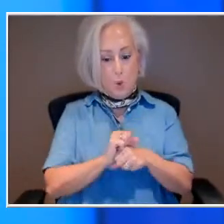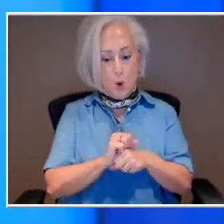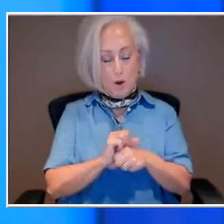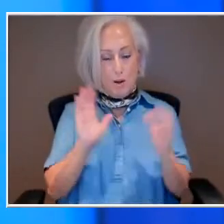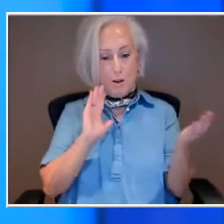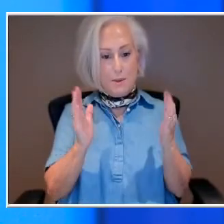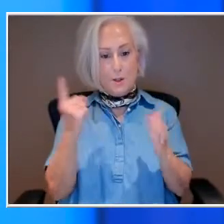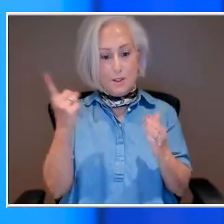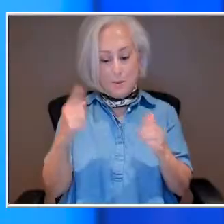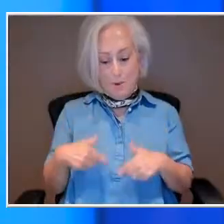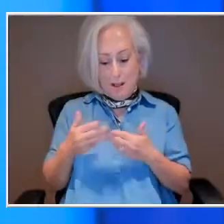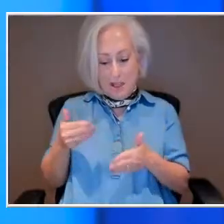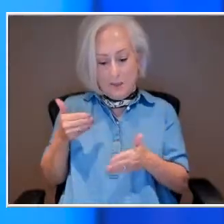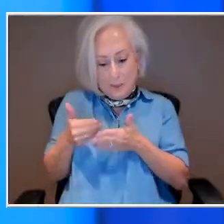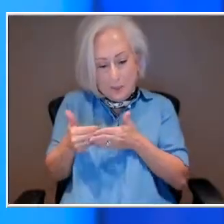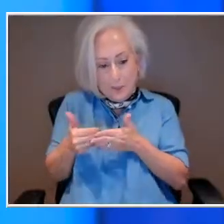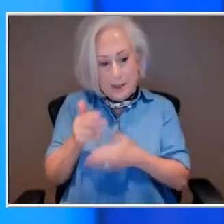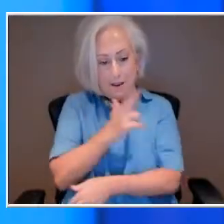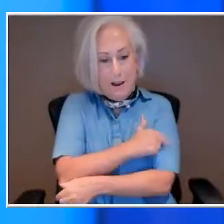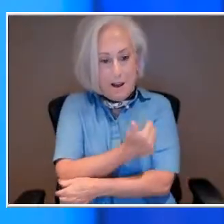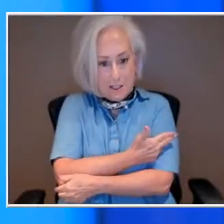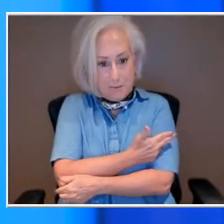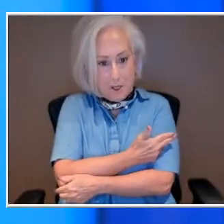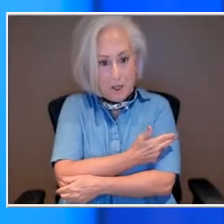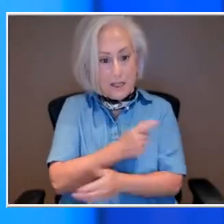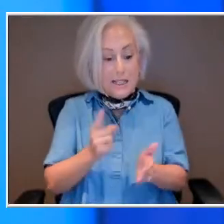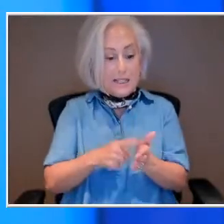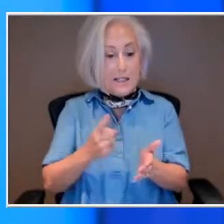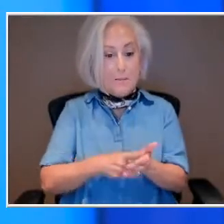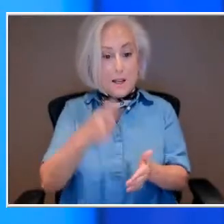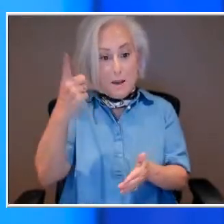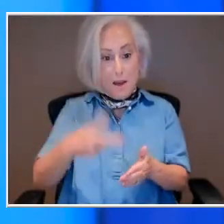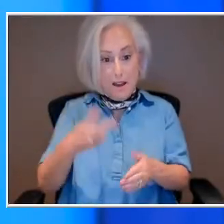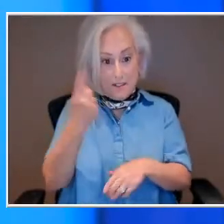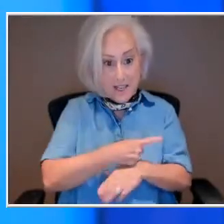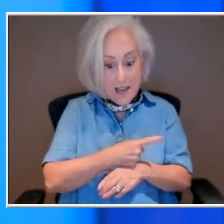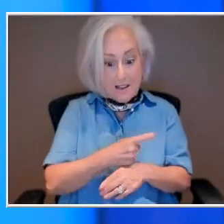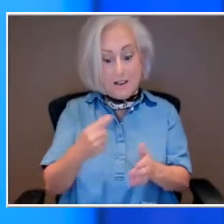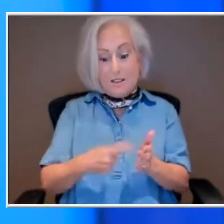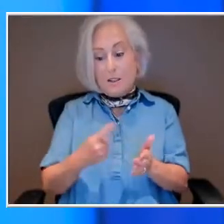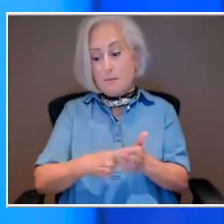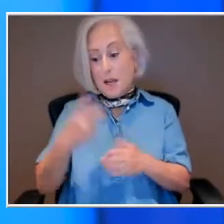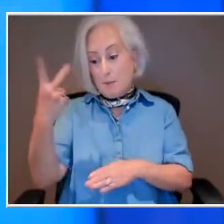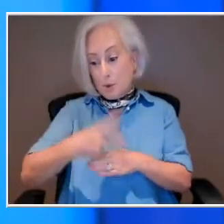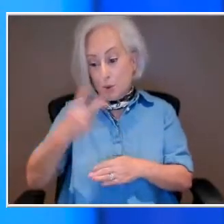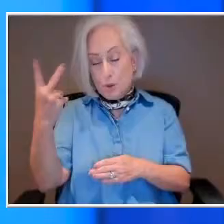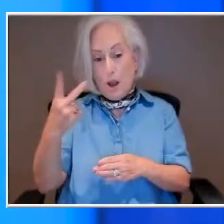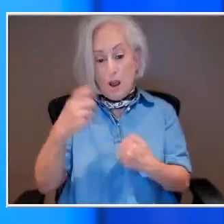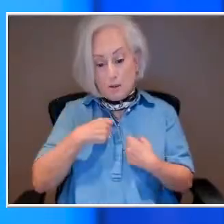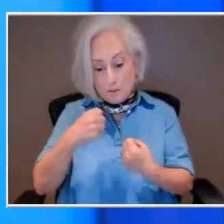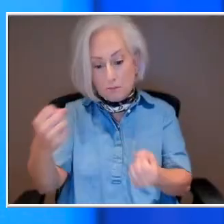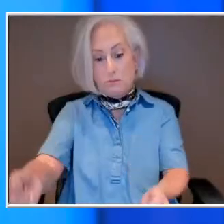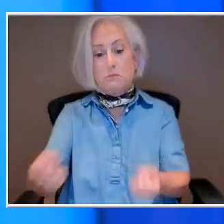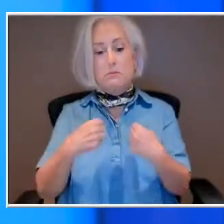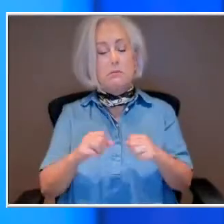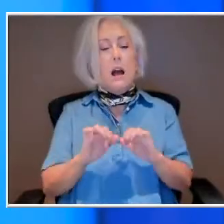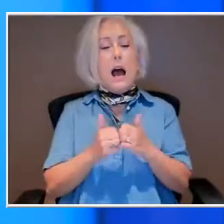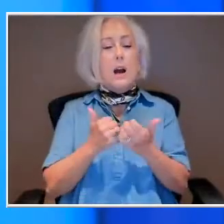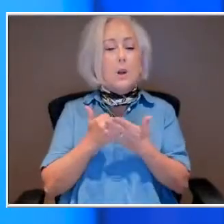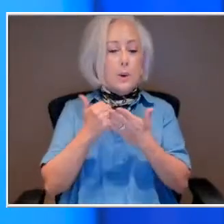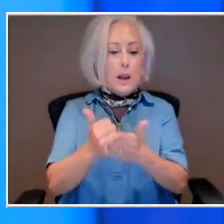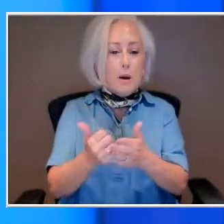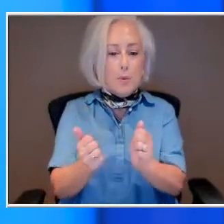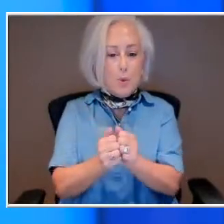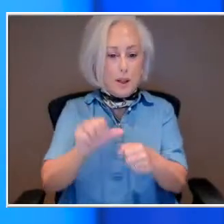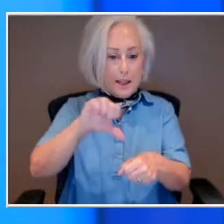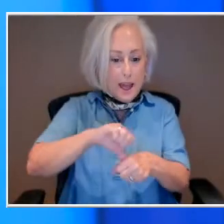see us, right? It's at least a day, sometimes 2 days, depending on that distance. So how can we help with gas cards? Even lodging,